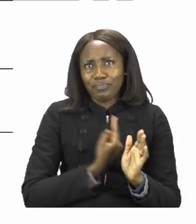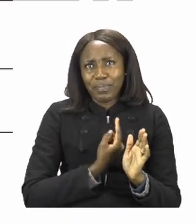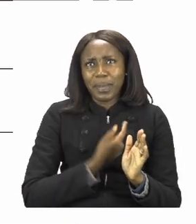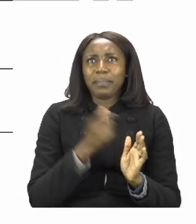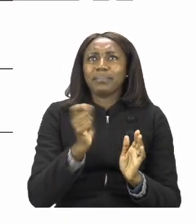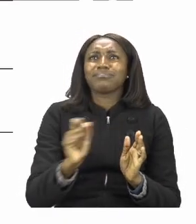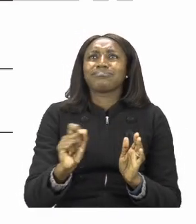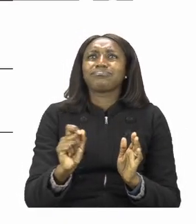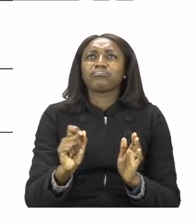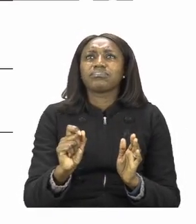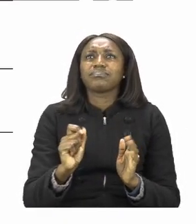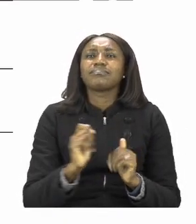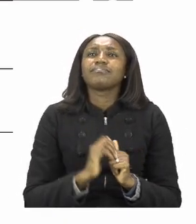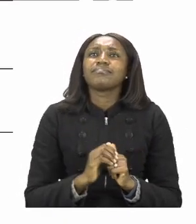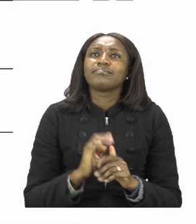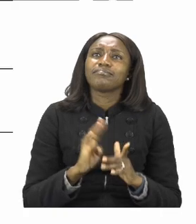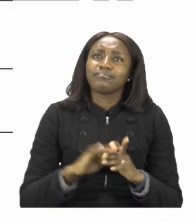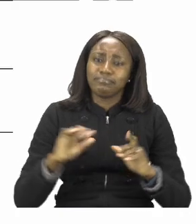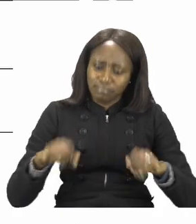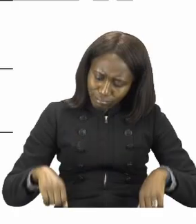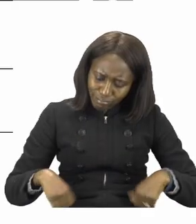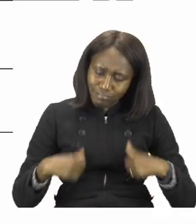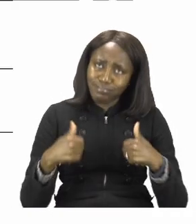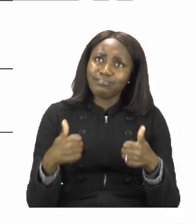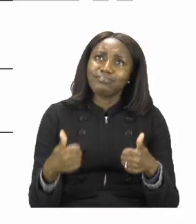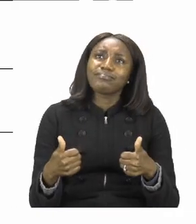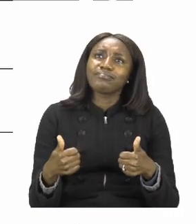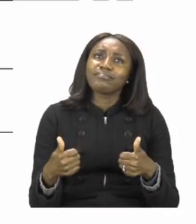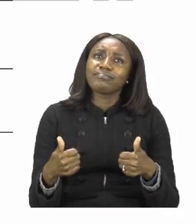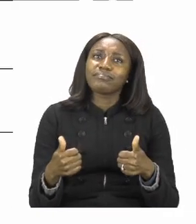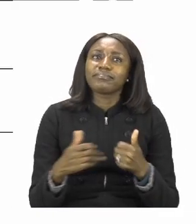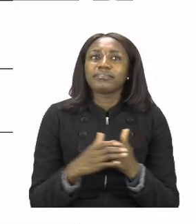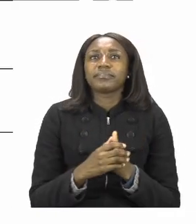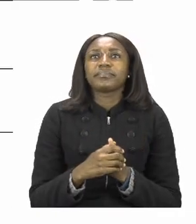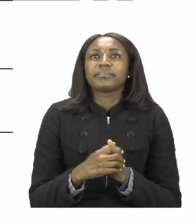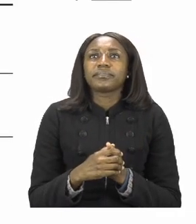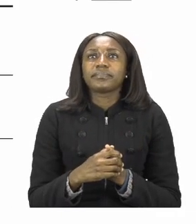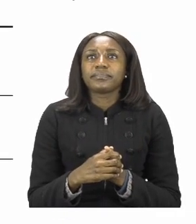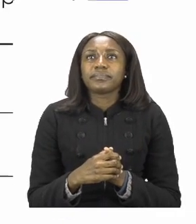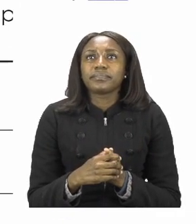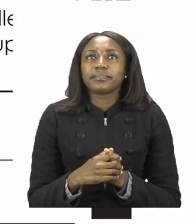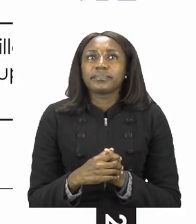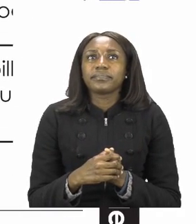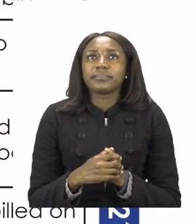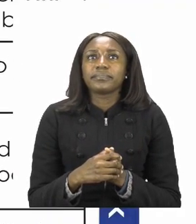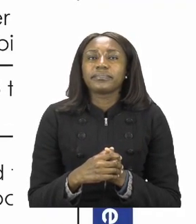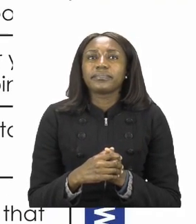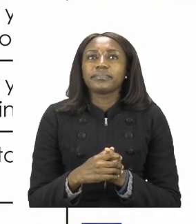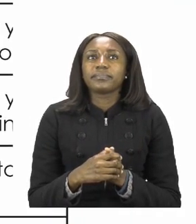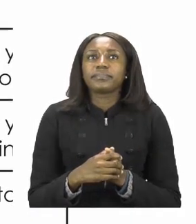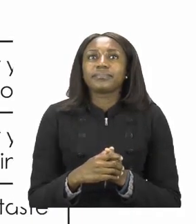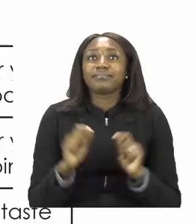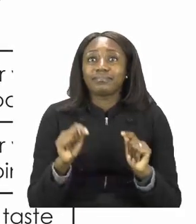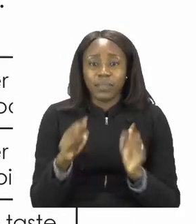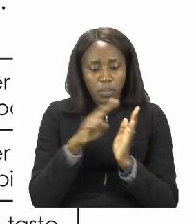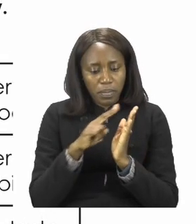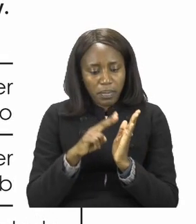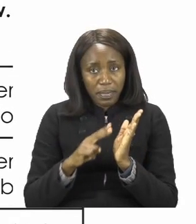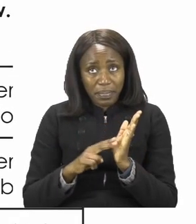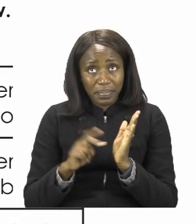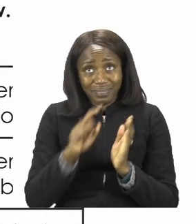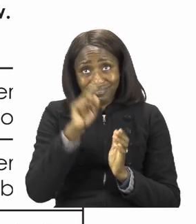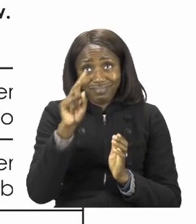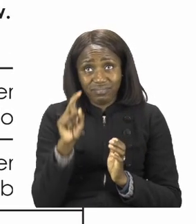Write your own hygiene rule. So now that we have read our